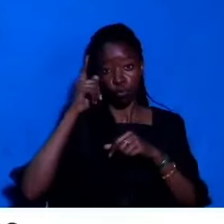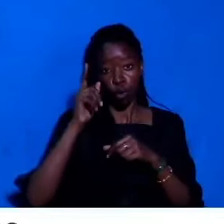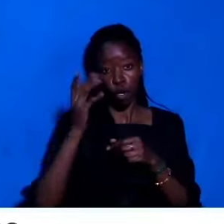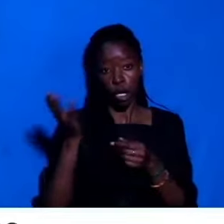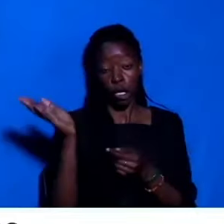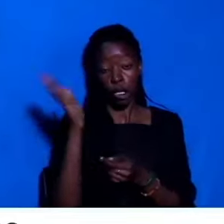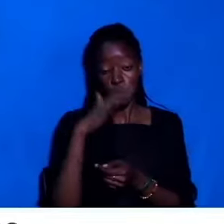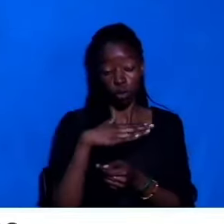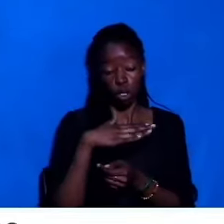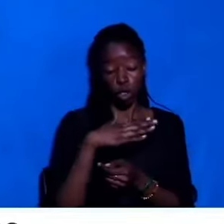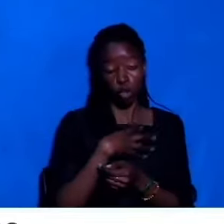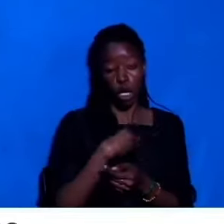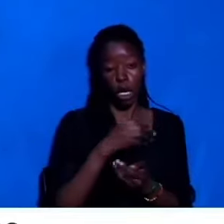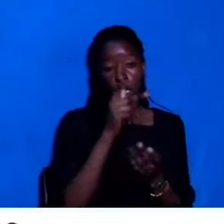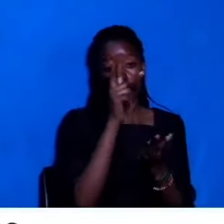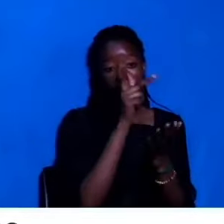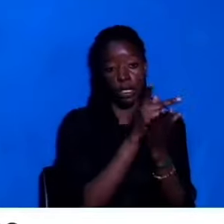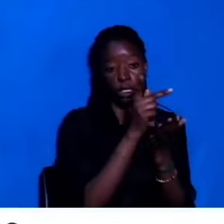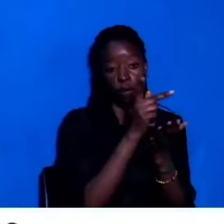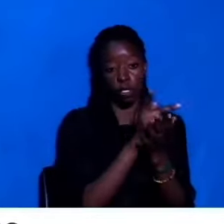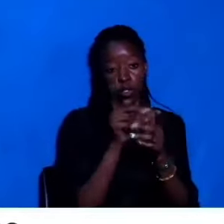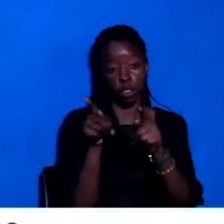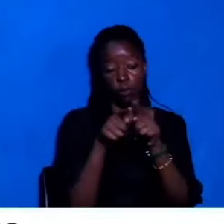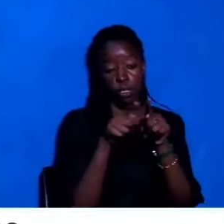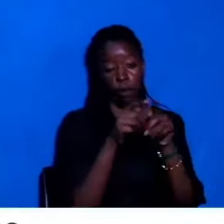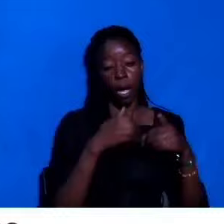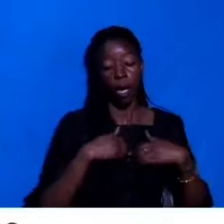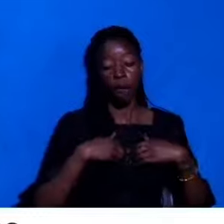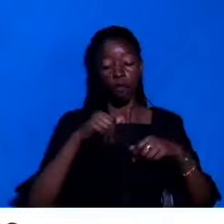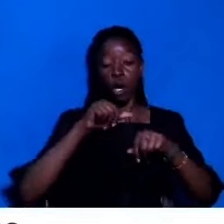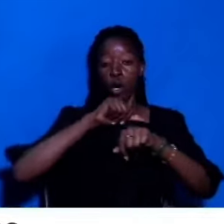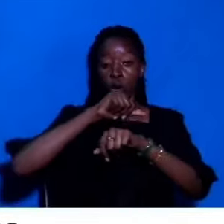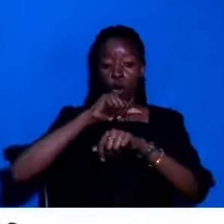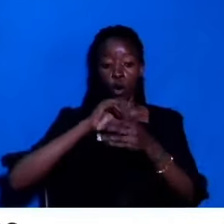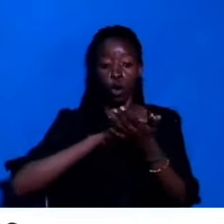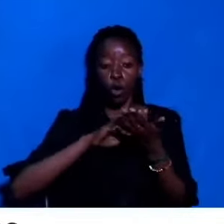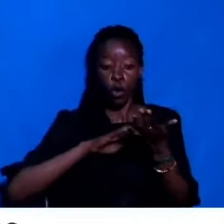and preservation. And it also has oil for anointing.